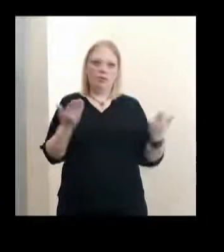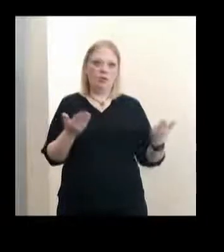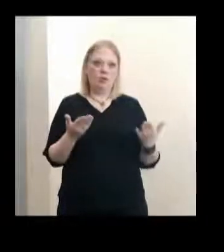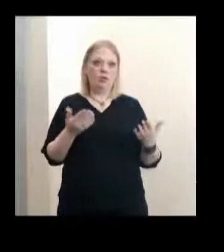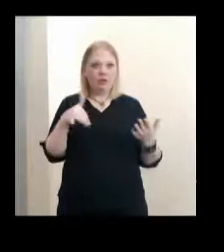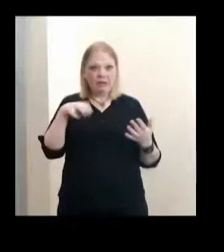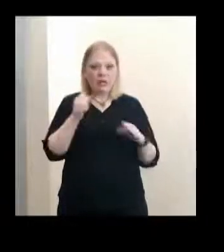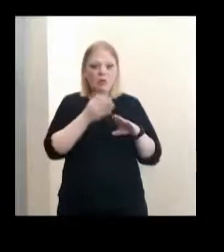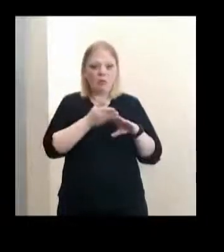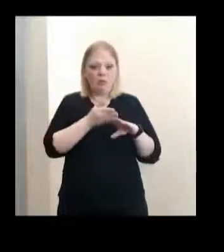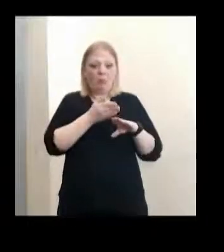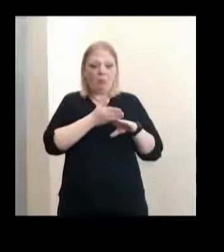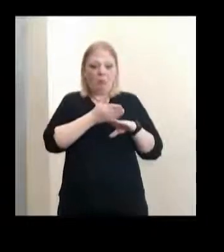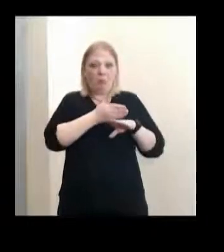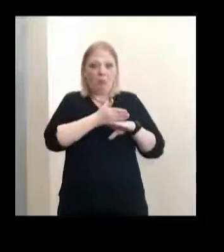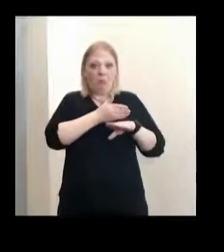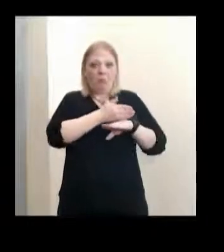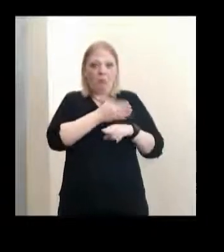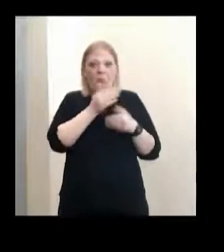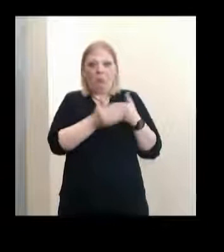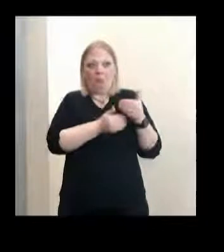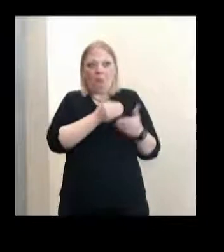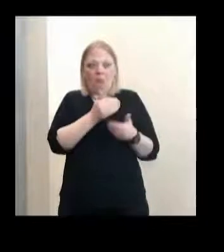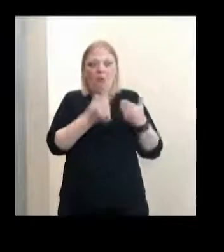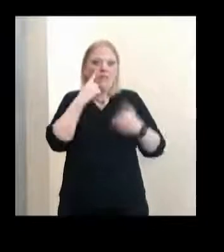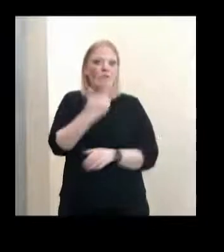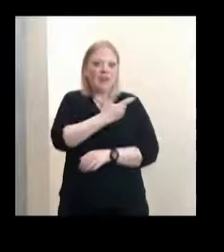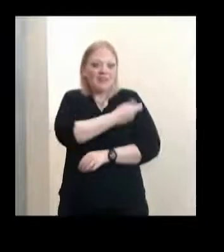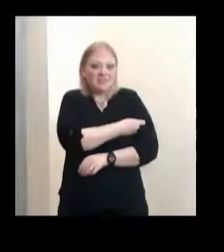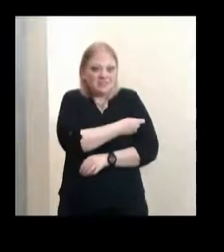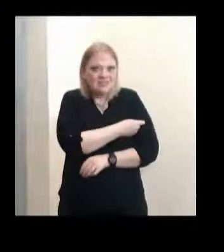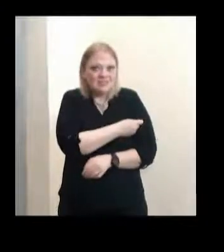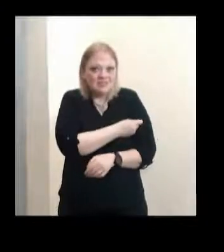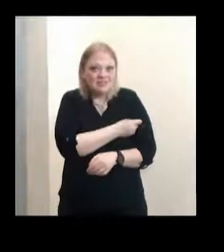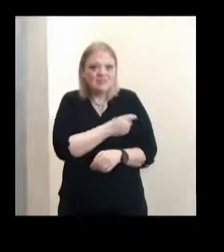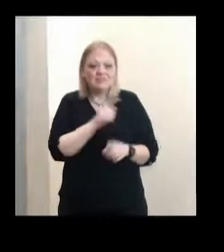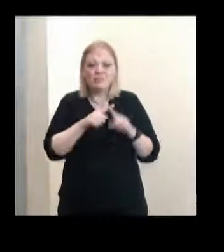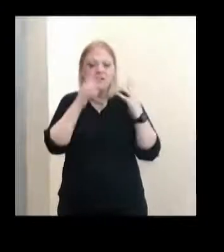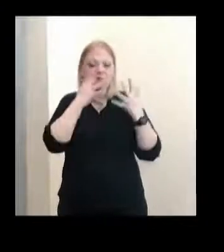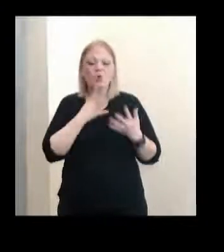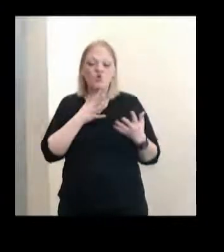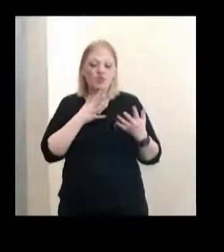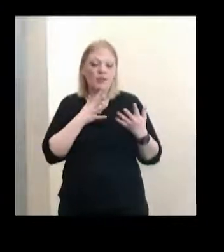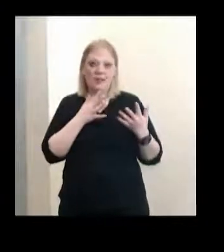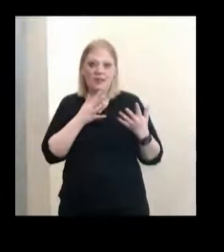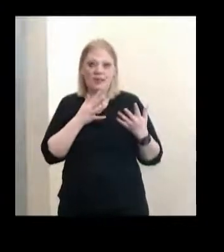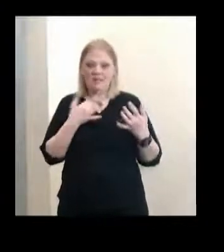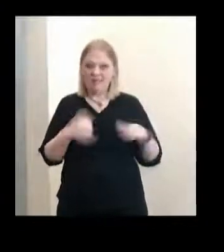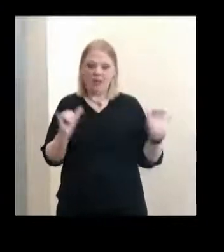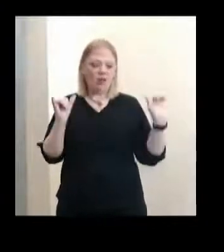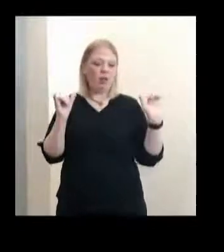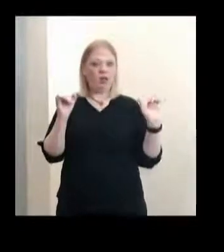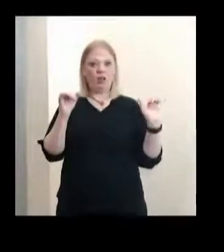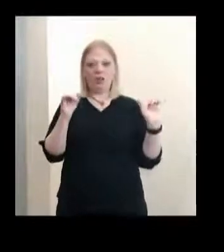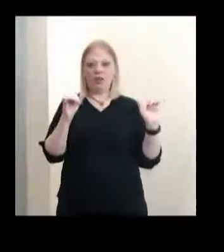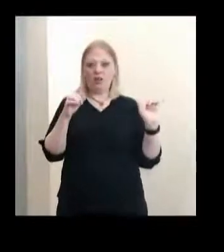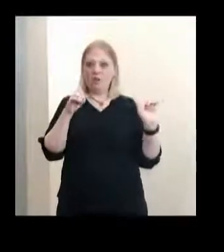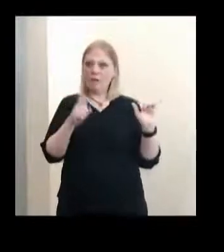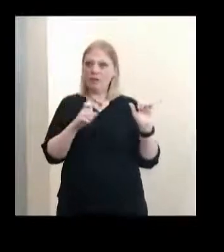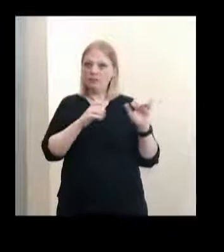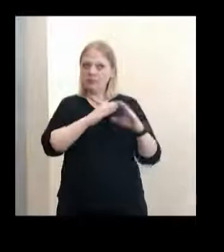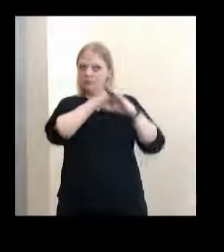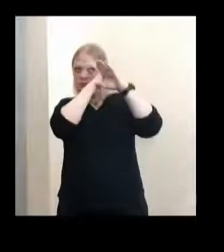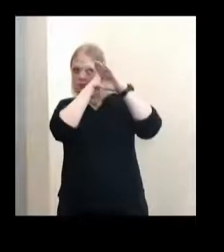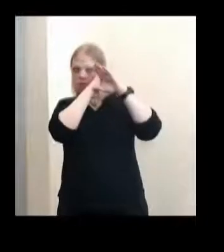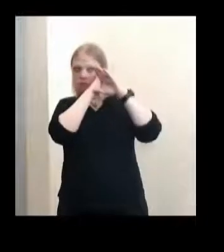progress with getting people vaccinated, and unfortunately, we still have to keep up our guard. And masks are